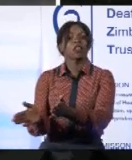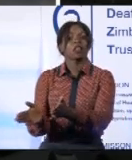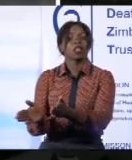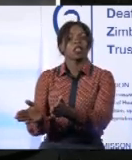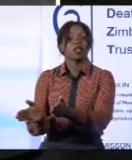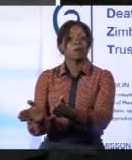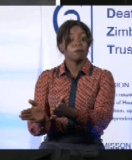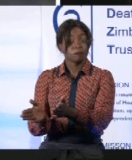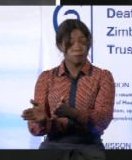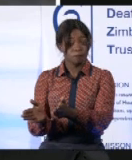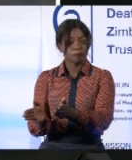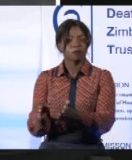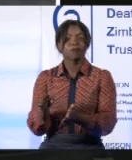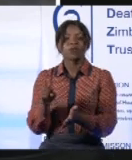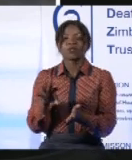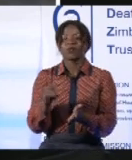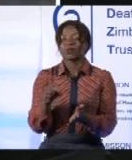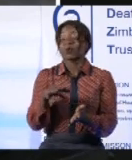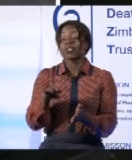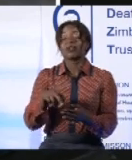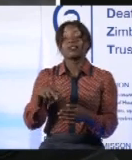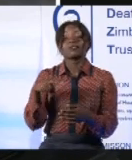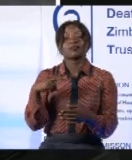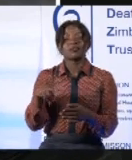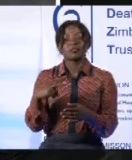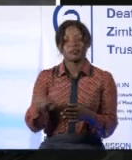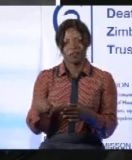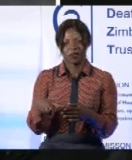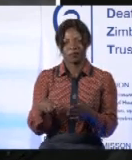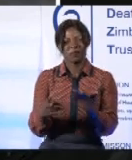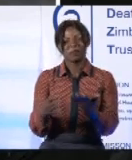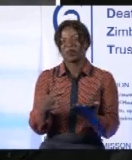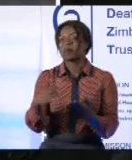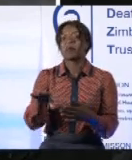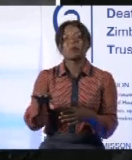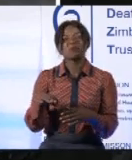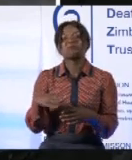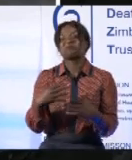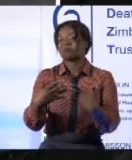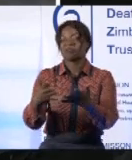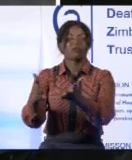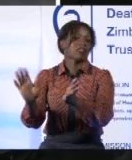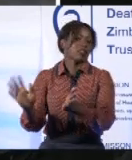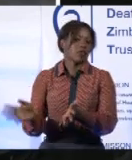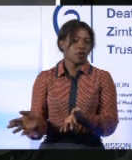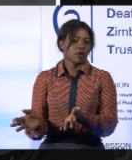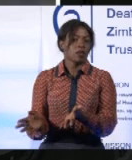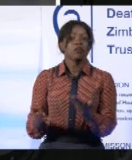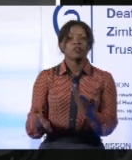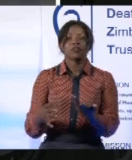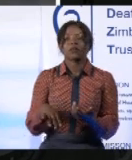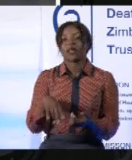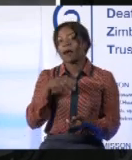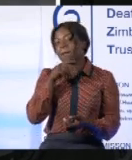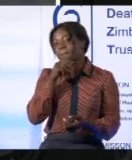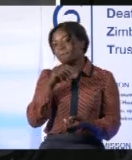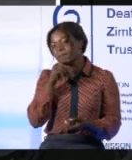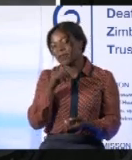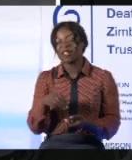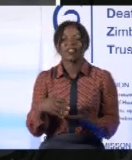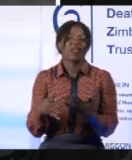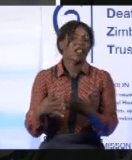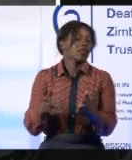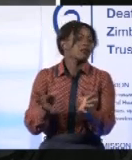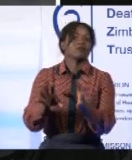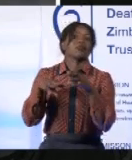was very, very, very, it was a very commonplace that the Johns or the men would not want to take the case further. So how